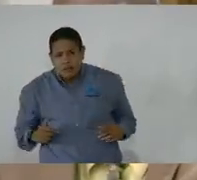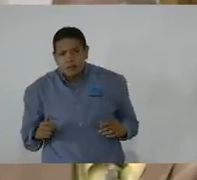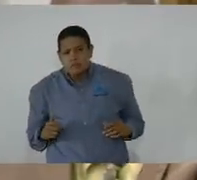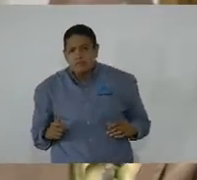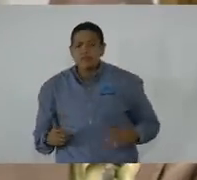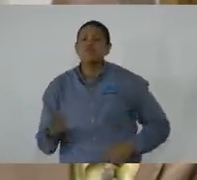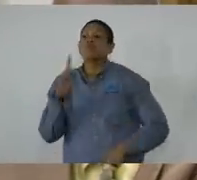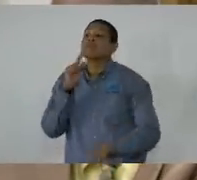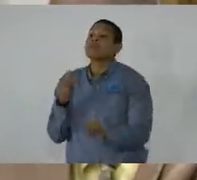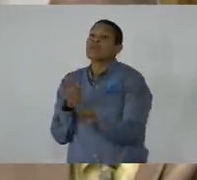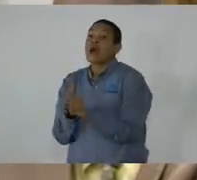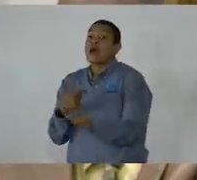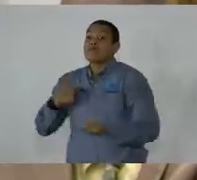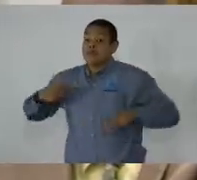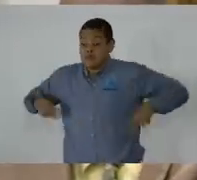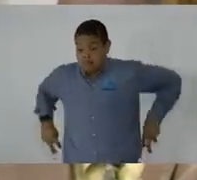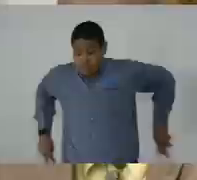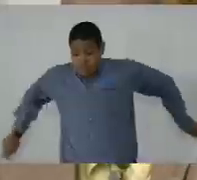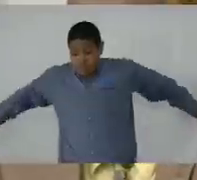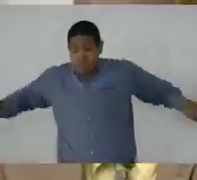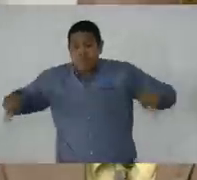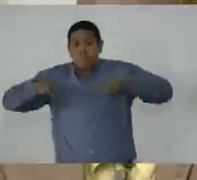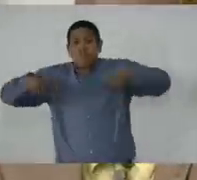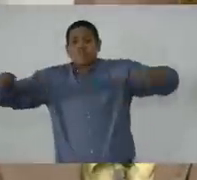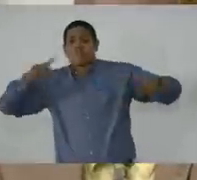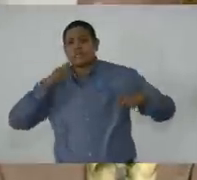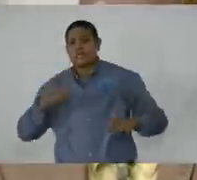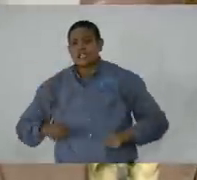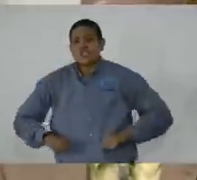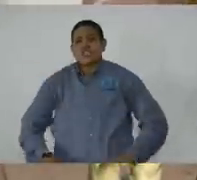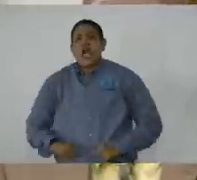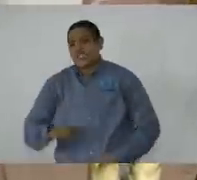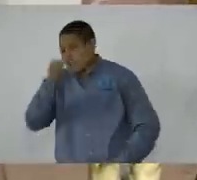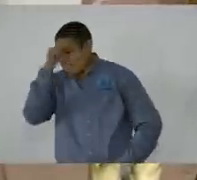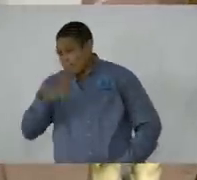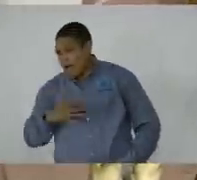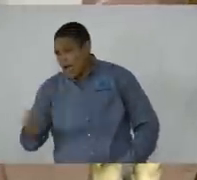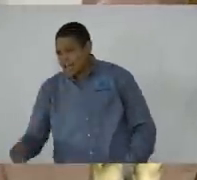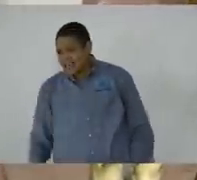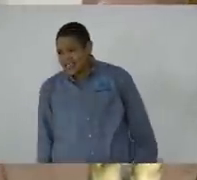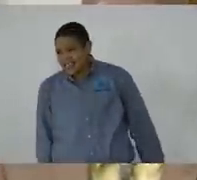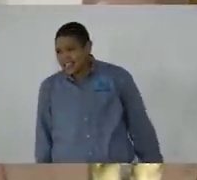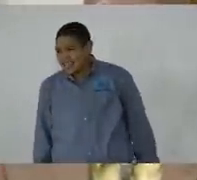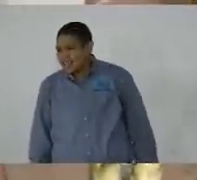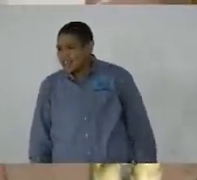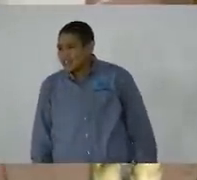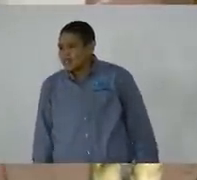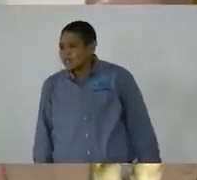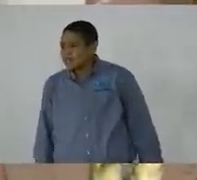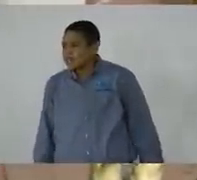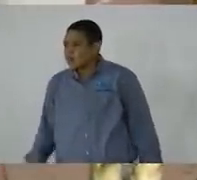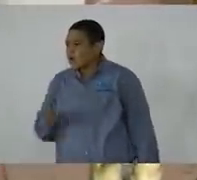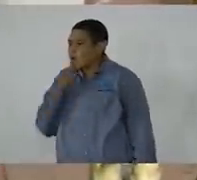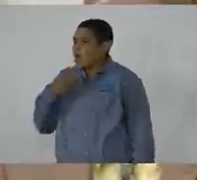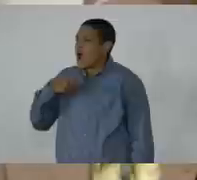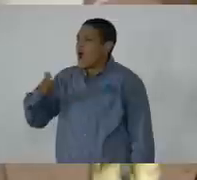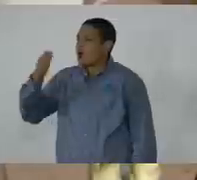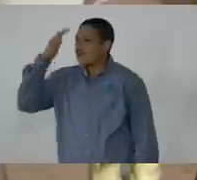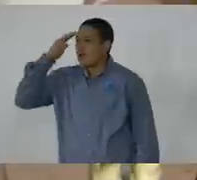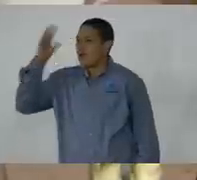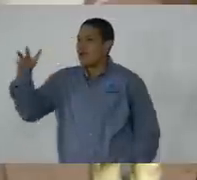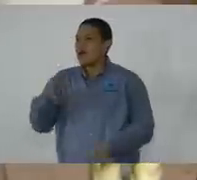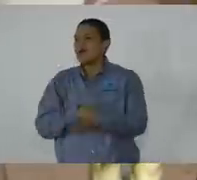right behind me is a giant of a man who I have to acknowledge for his hard